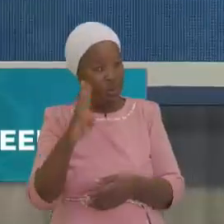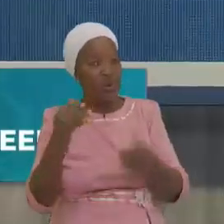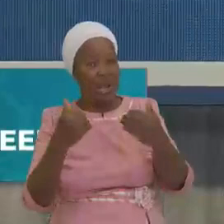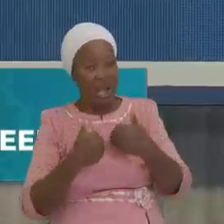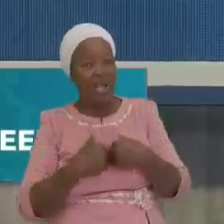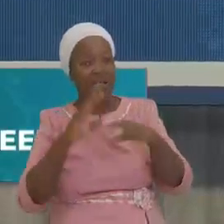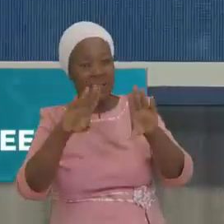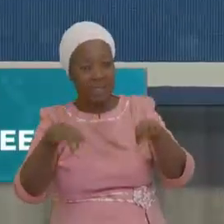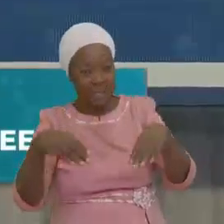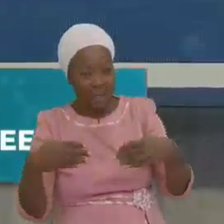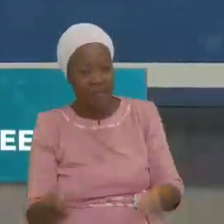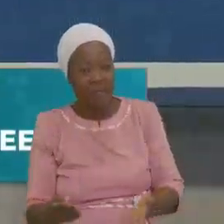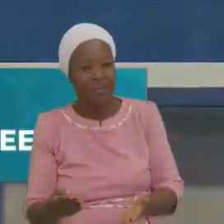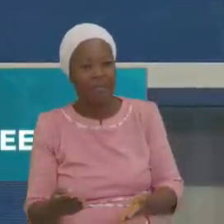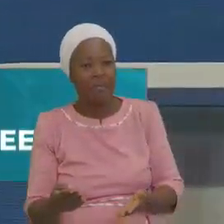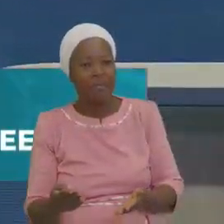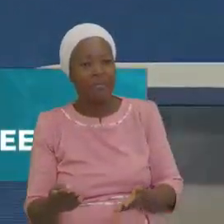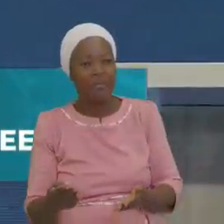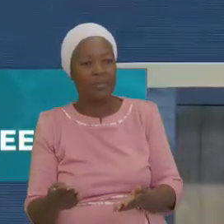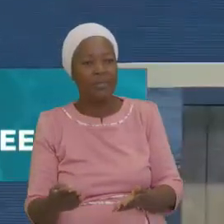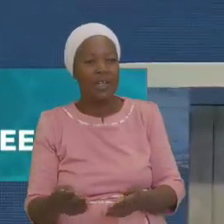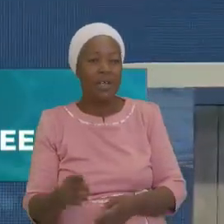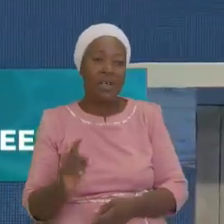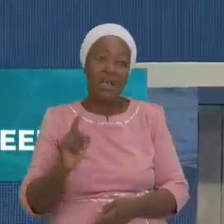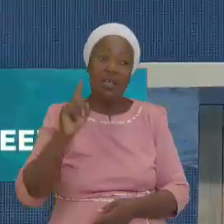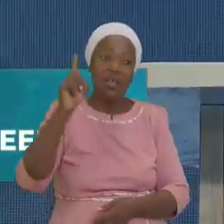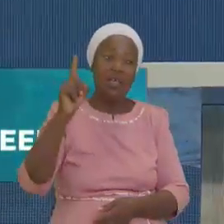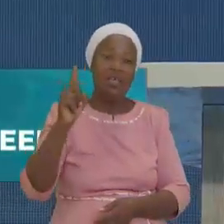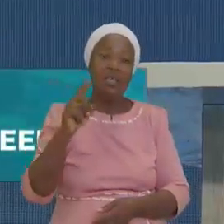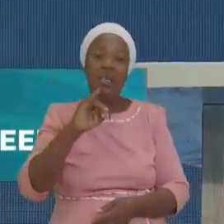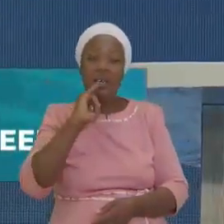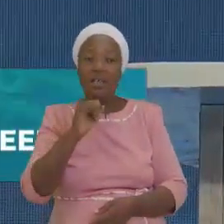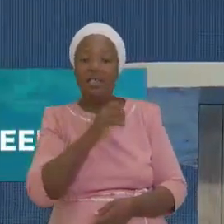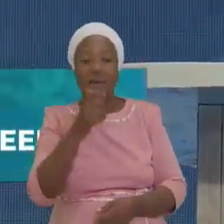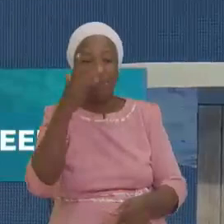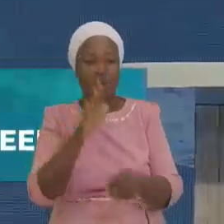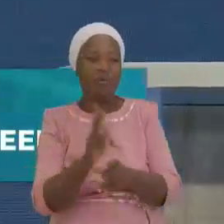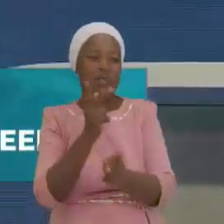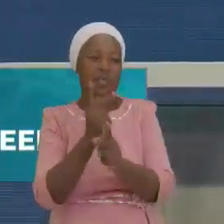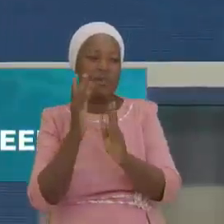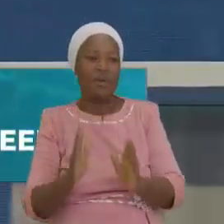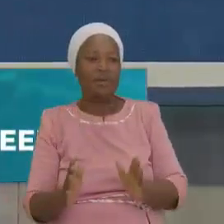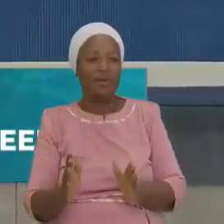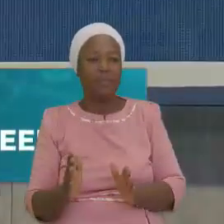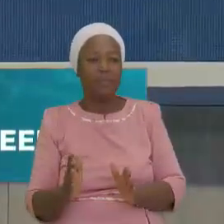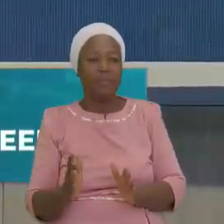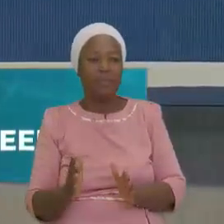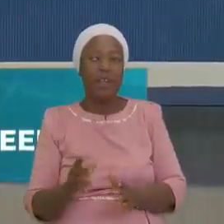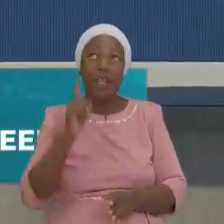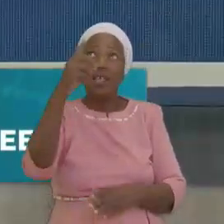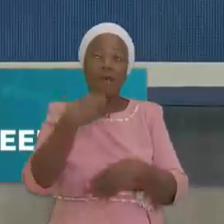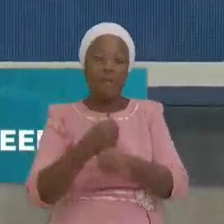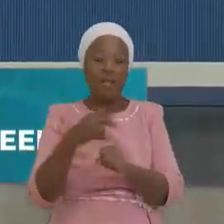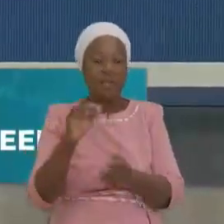given. He is a promise keeper. He makes the